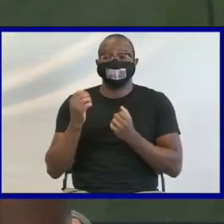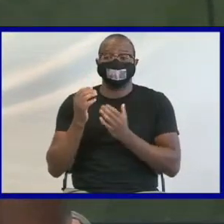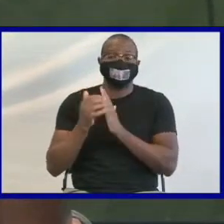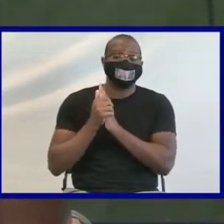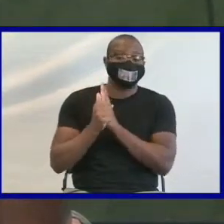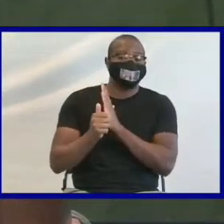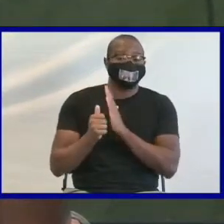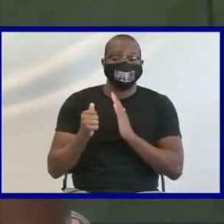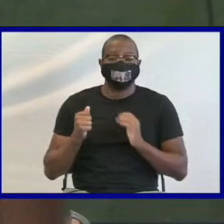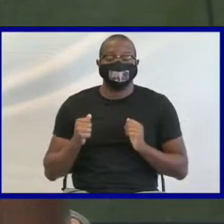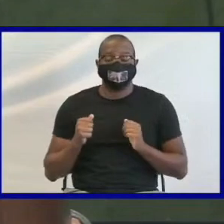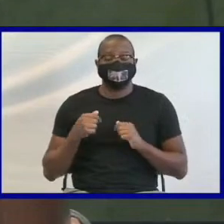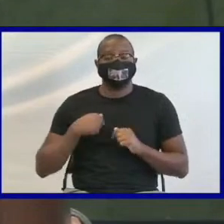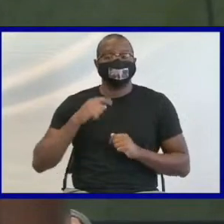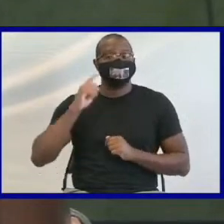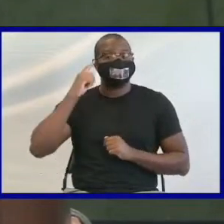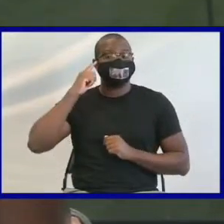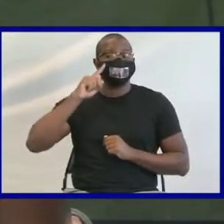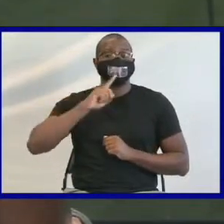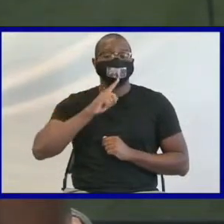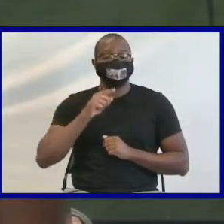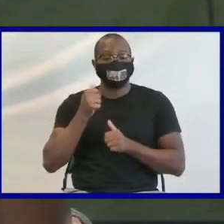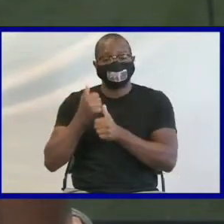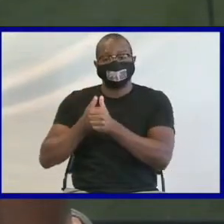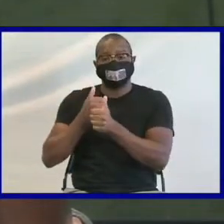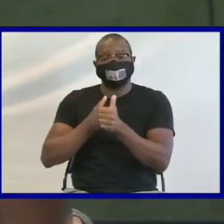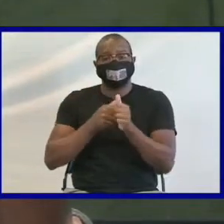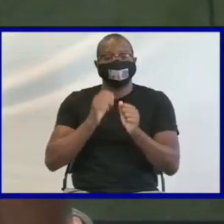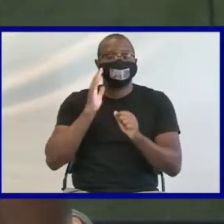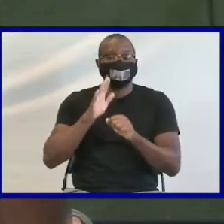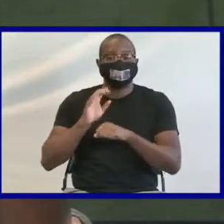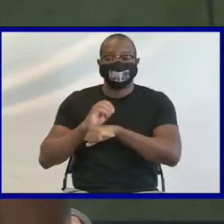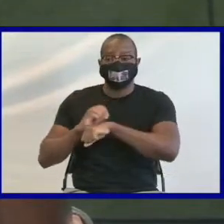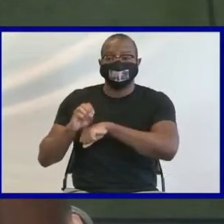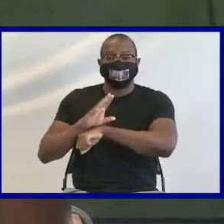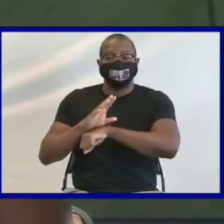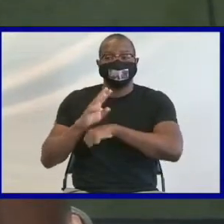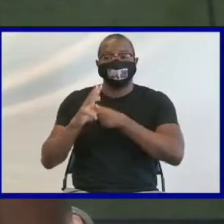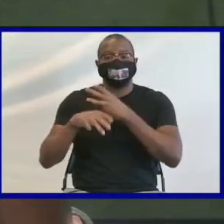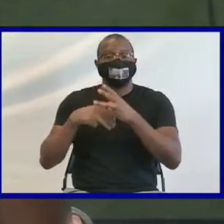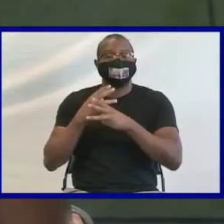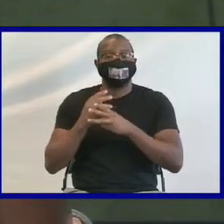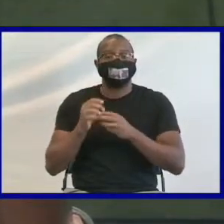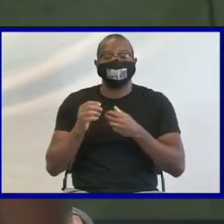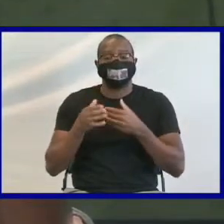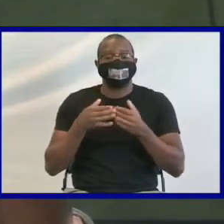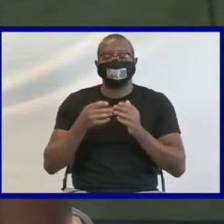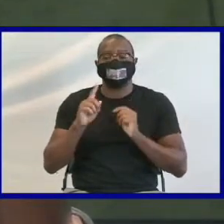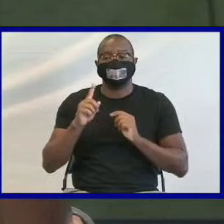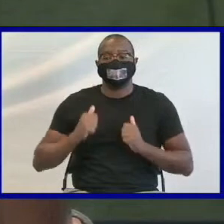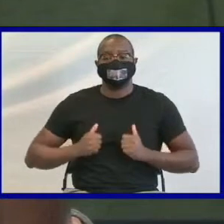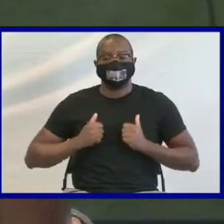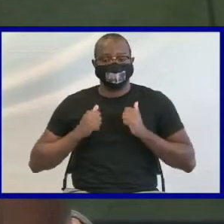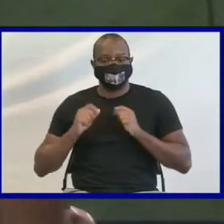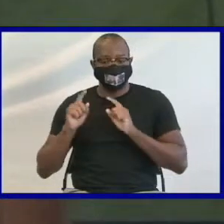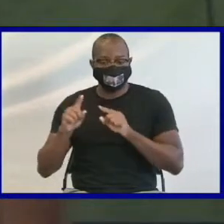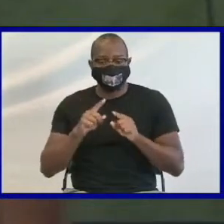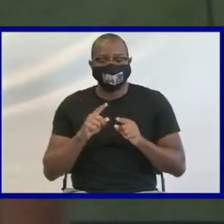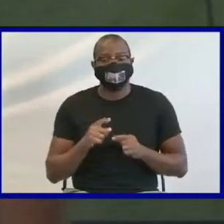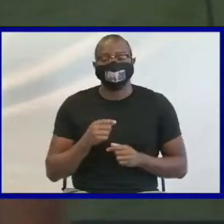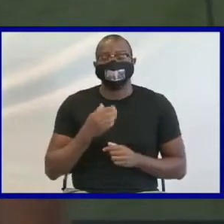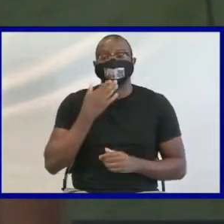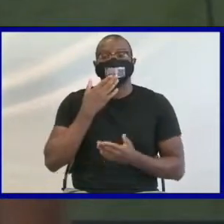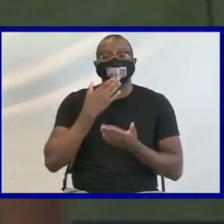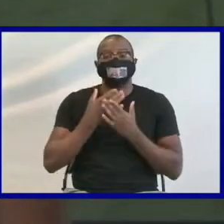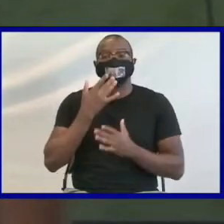certain that each one of you can make a significant impact on this world, no matter where life takes you. Best of luck and